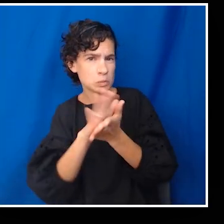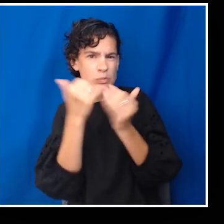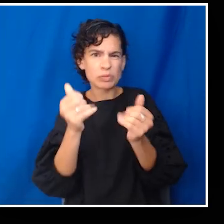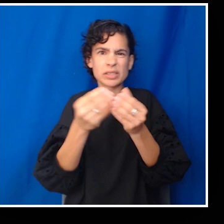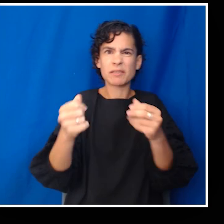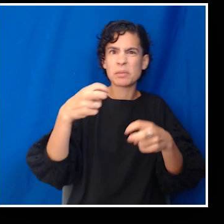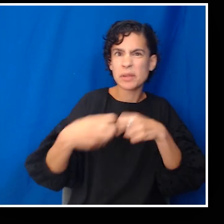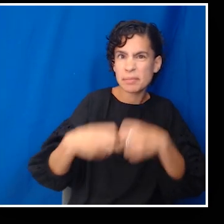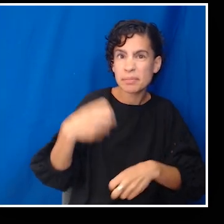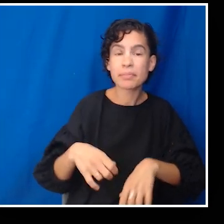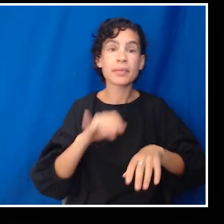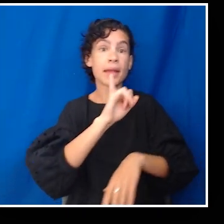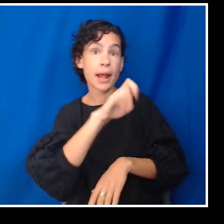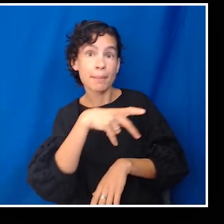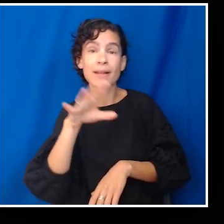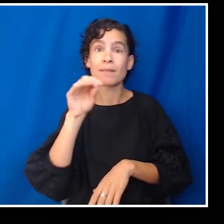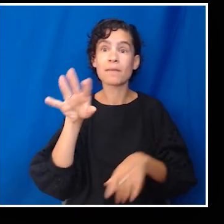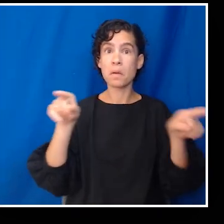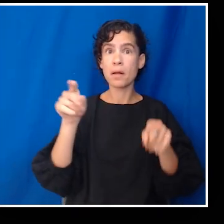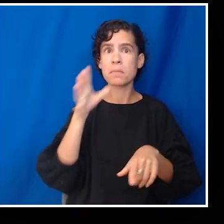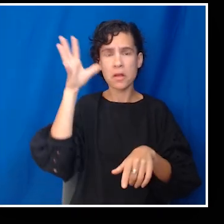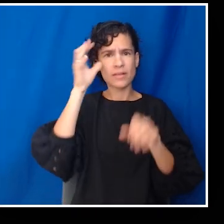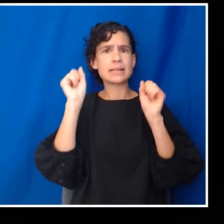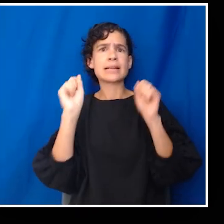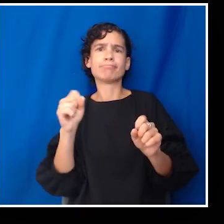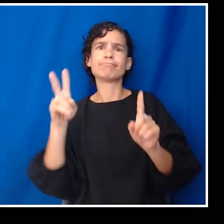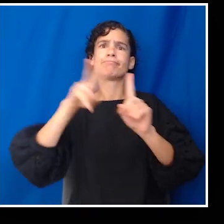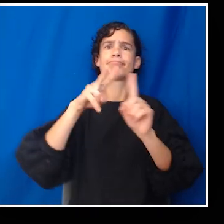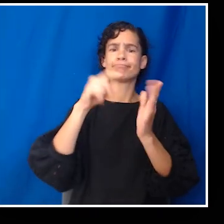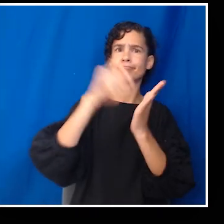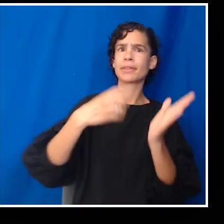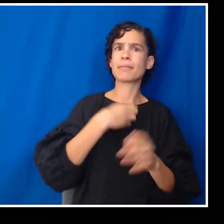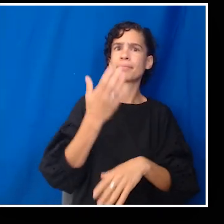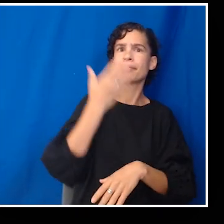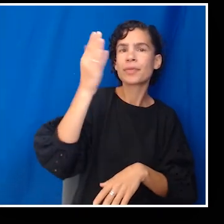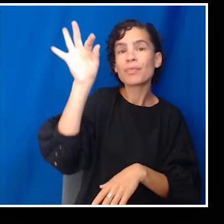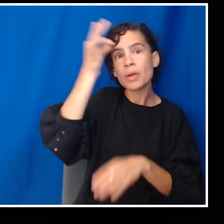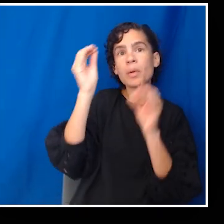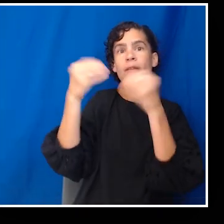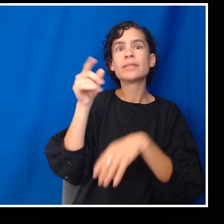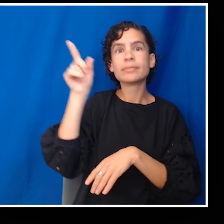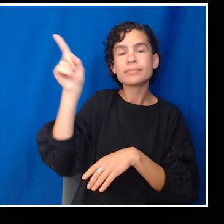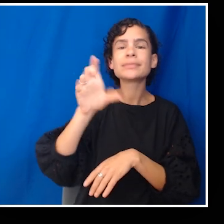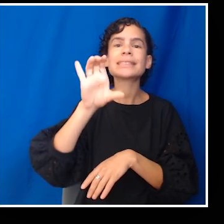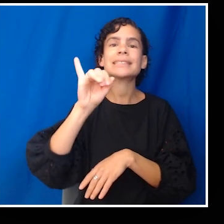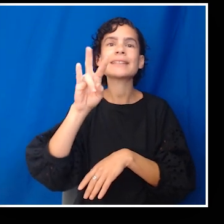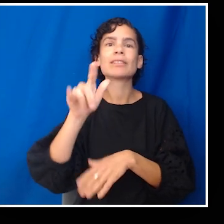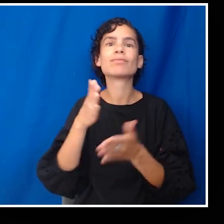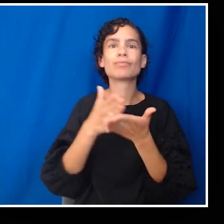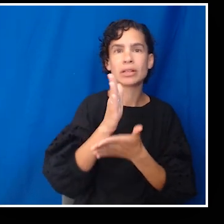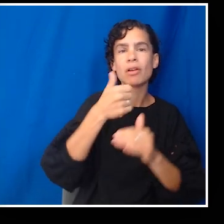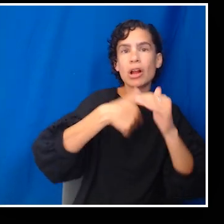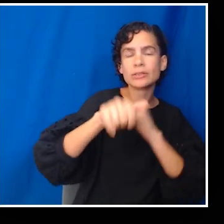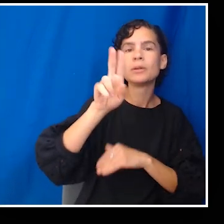to resolve the problem. With an IEP or 504 plan, a parent can also file a written complaint with the Federal Office for Civil Rights